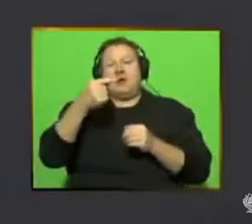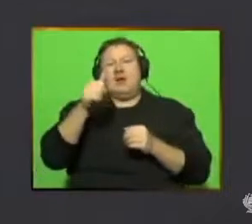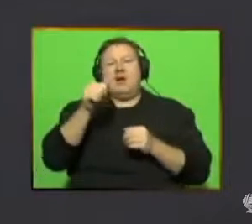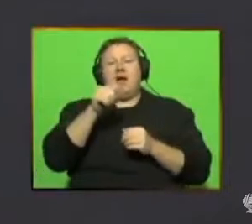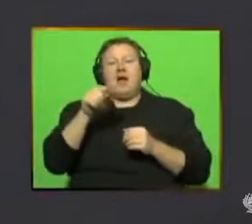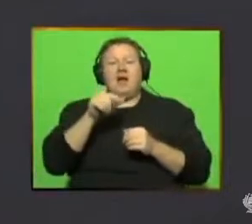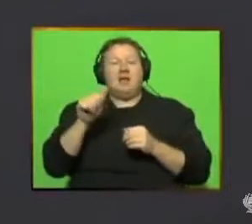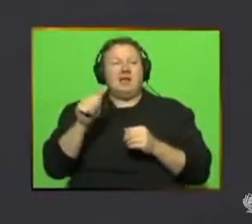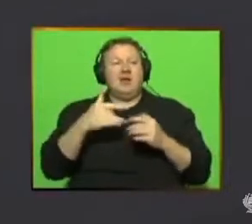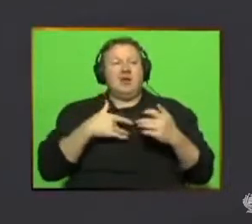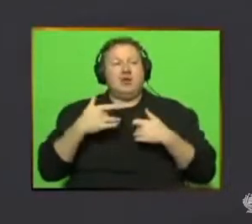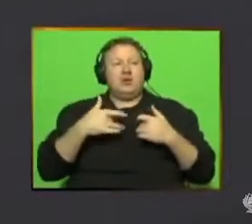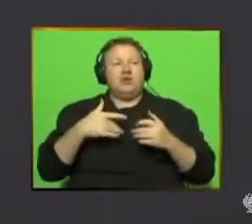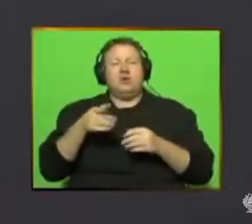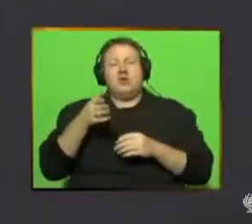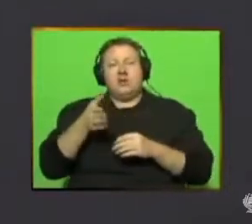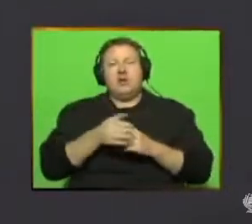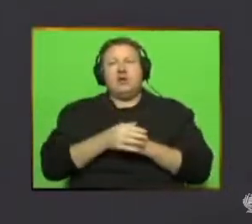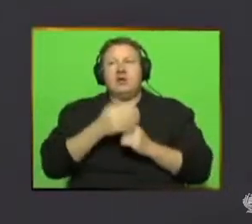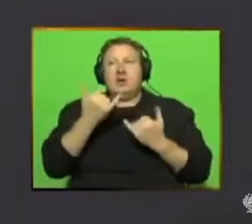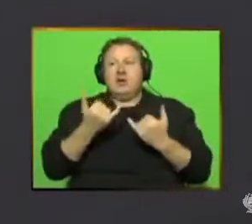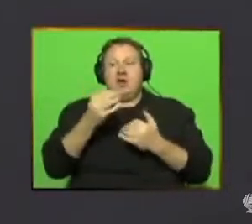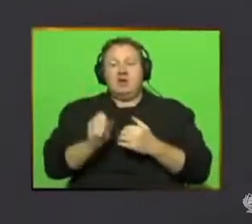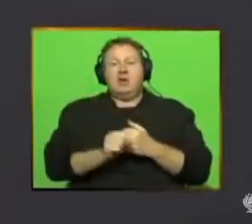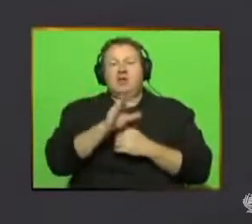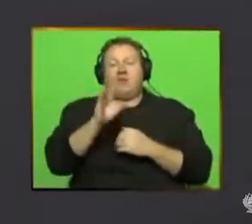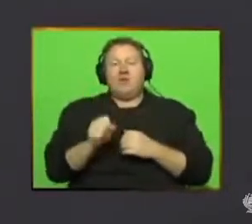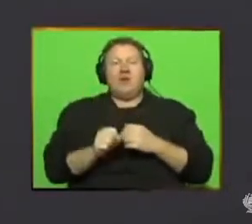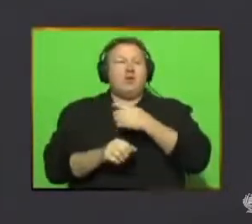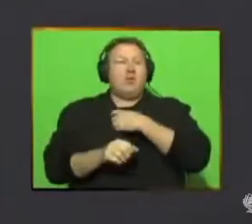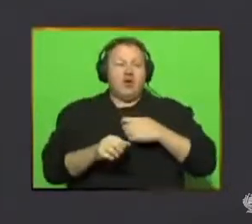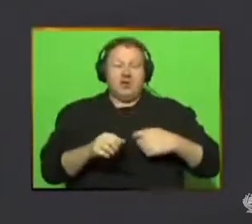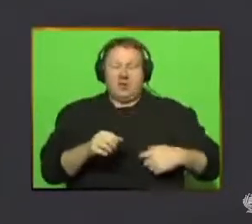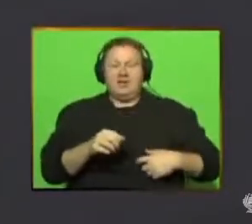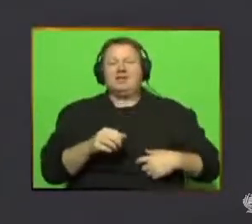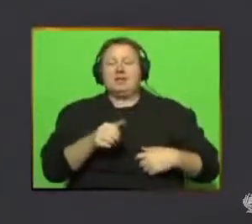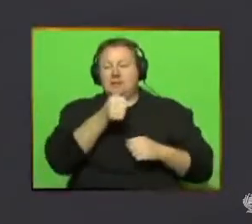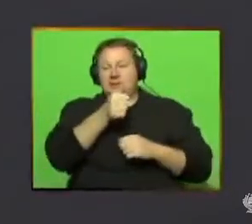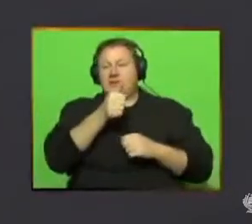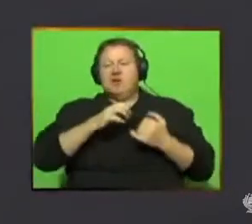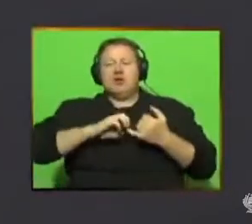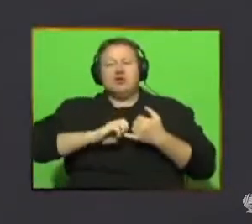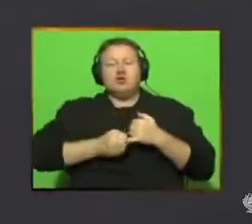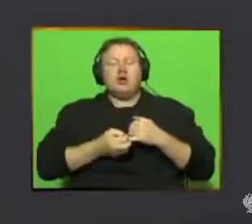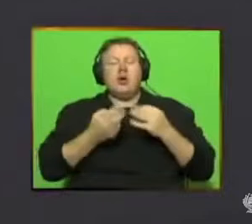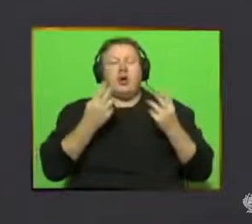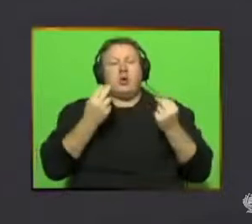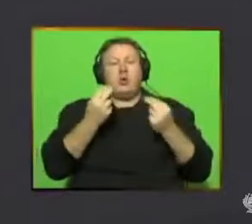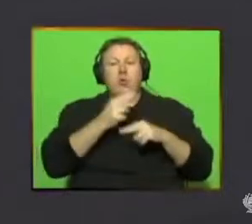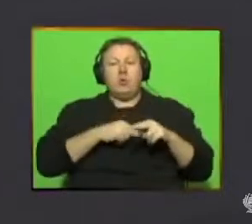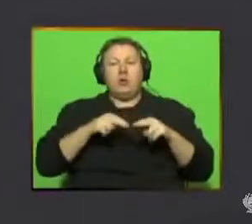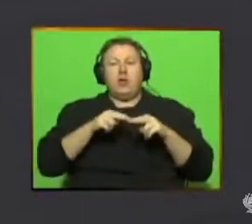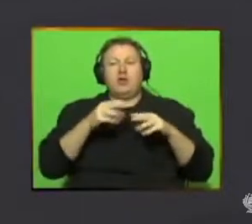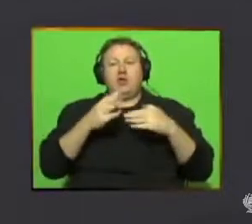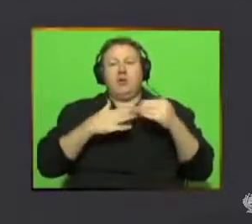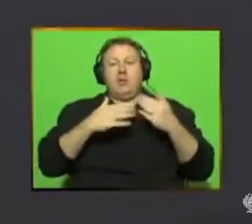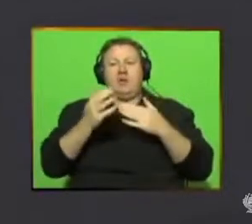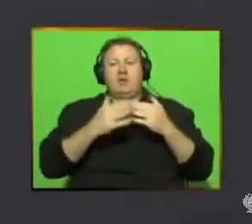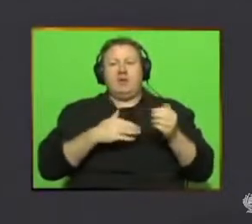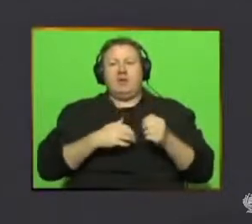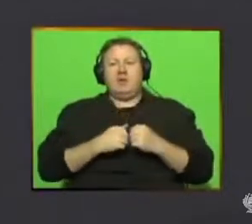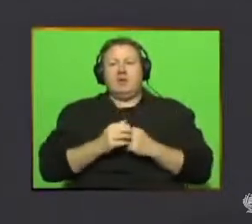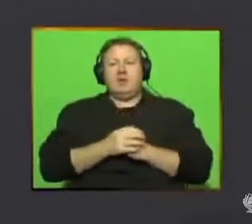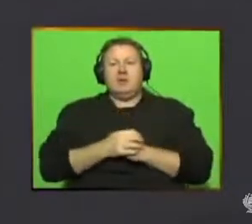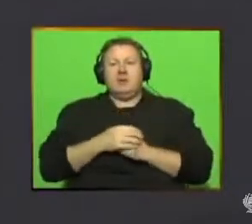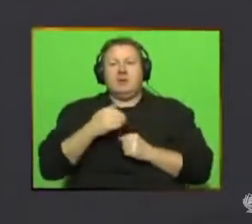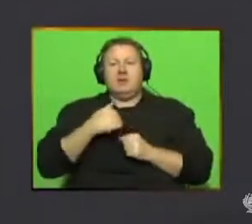South Africa, our president is trying to build a new nation, and I don't know what I'm